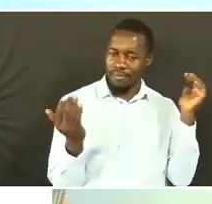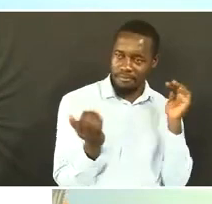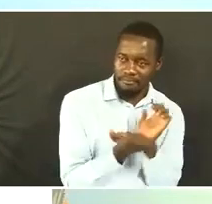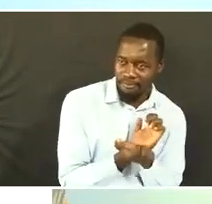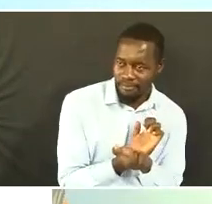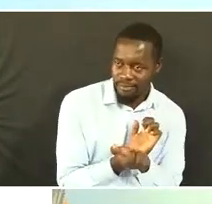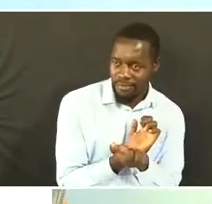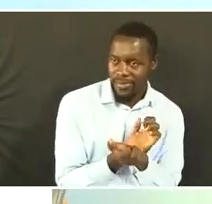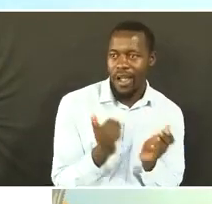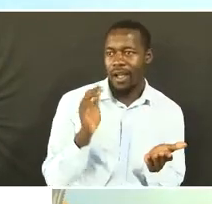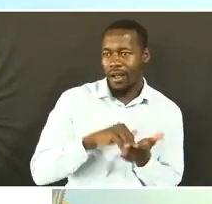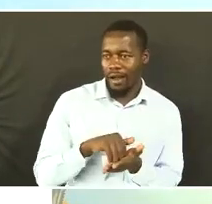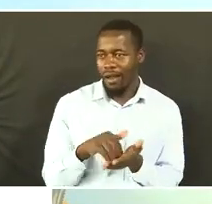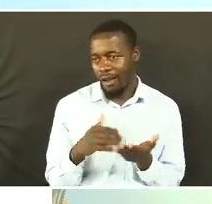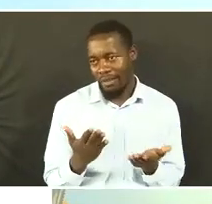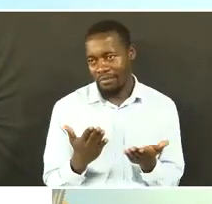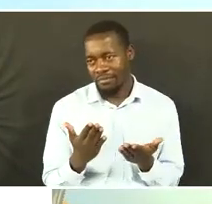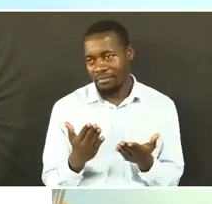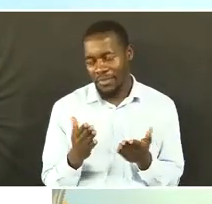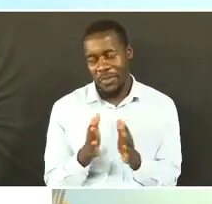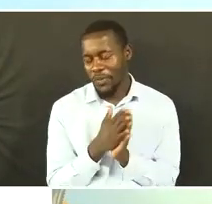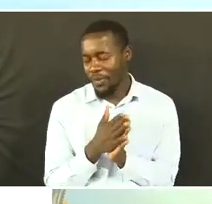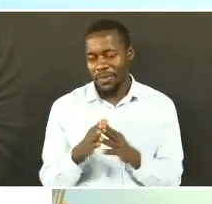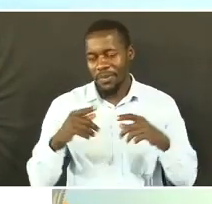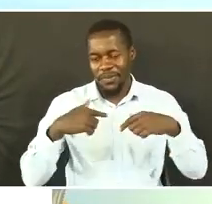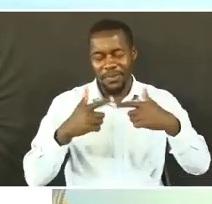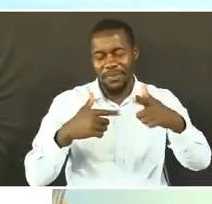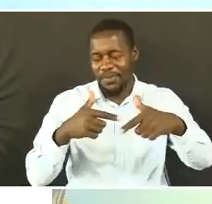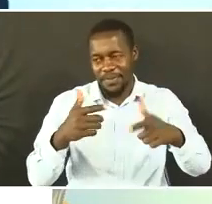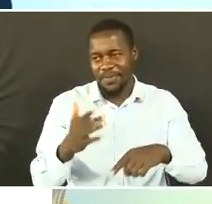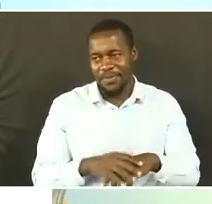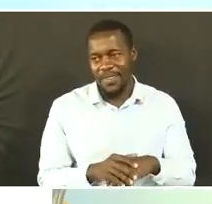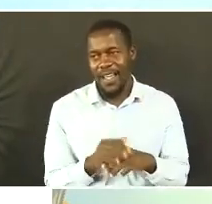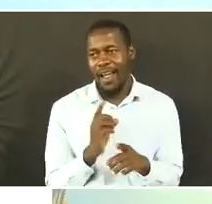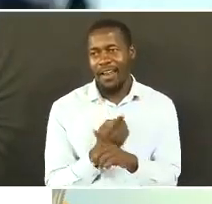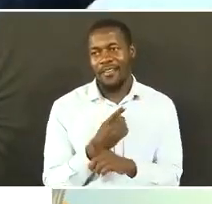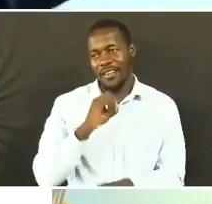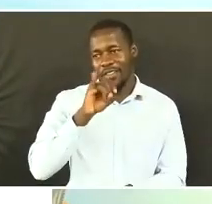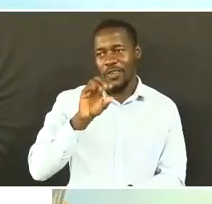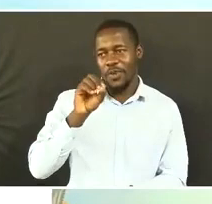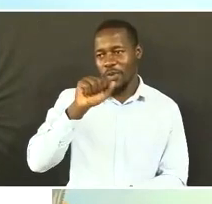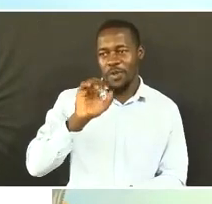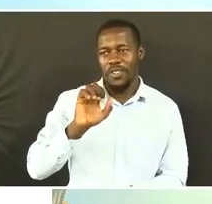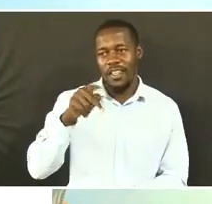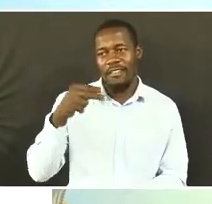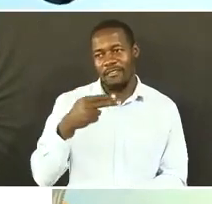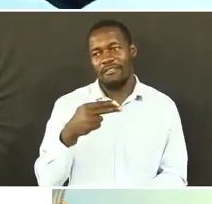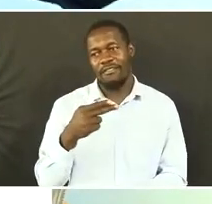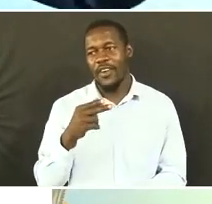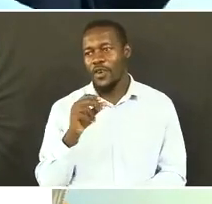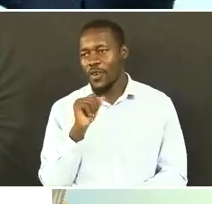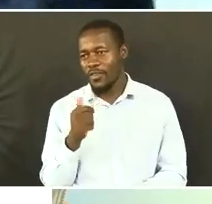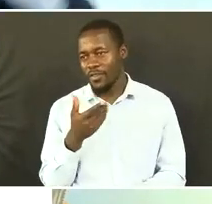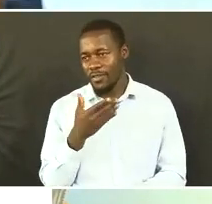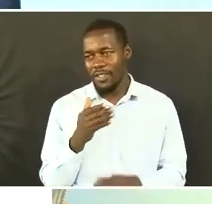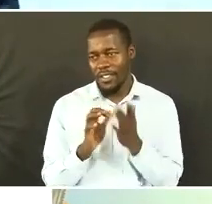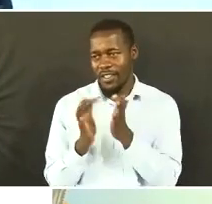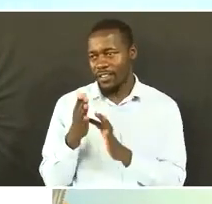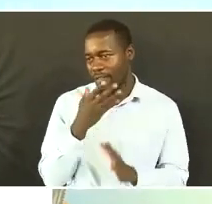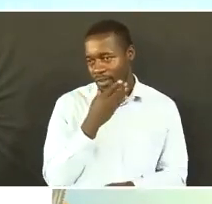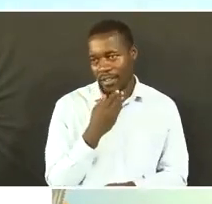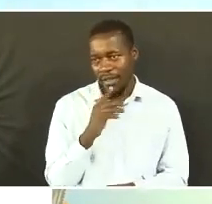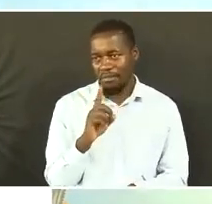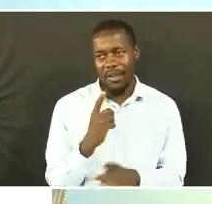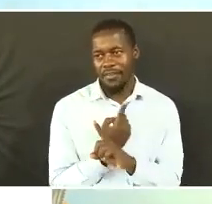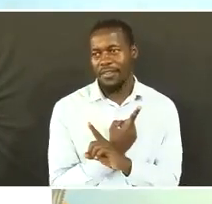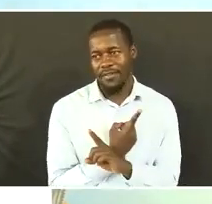the Spirit of God speaks in his heart, gets his hands on those two pillars and